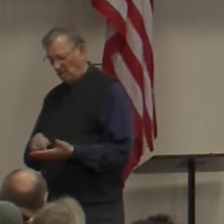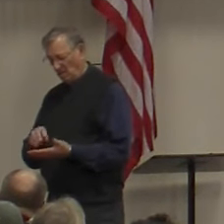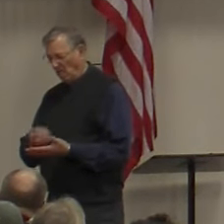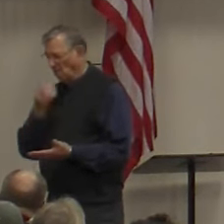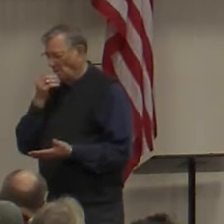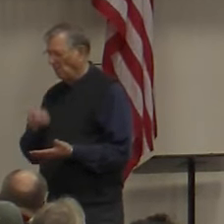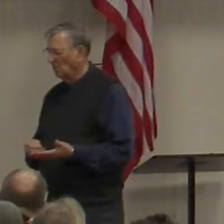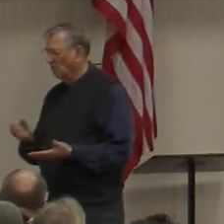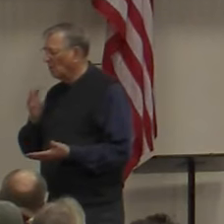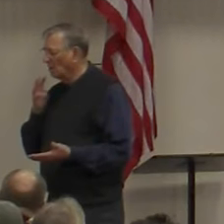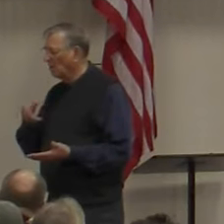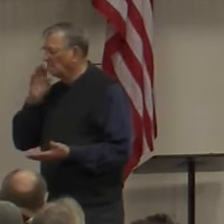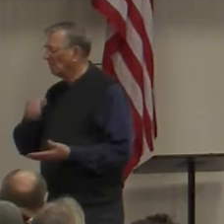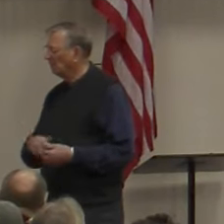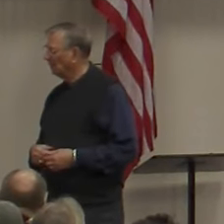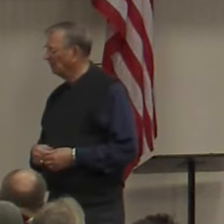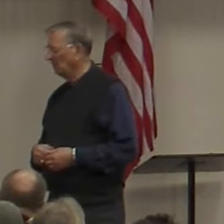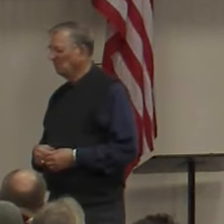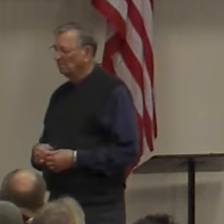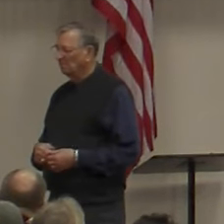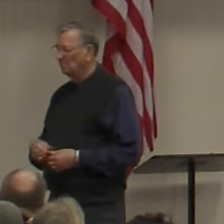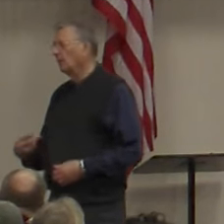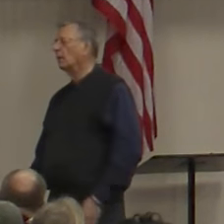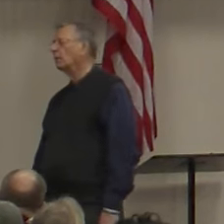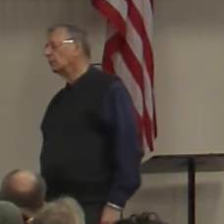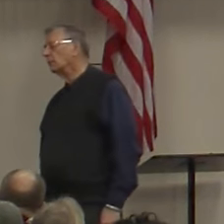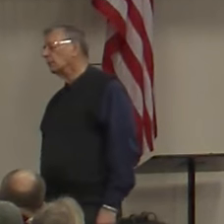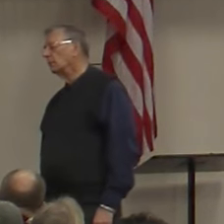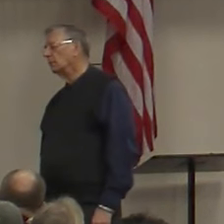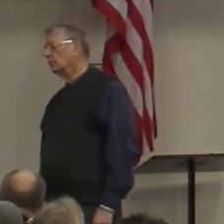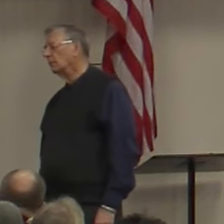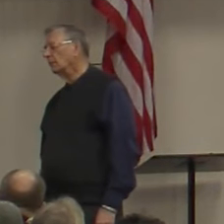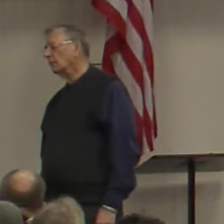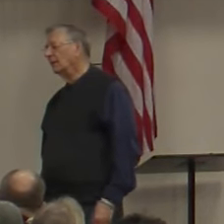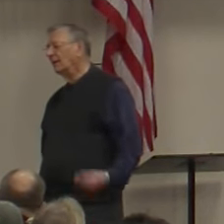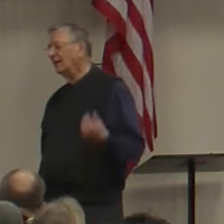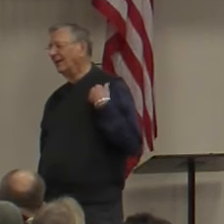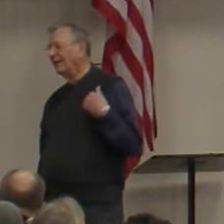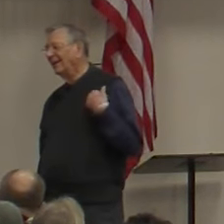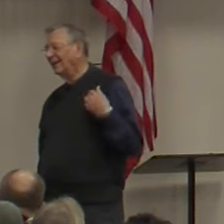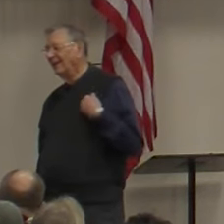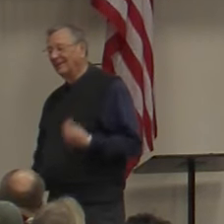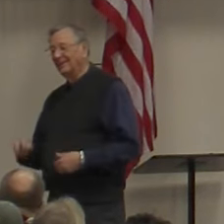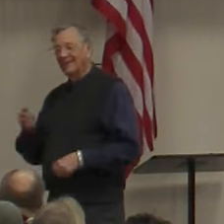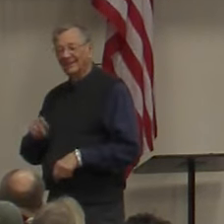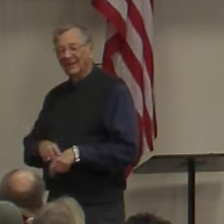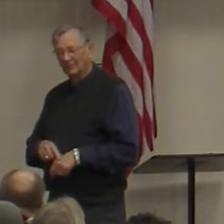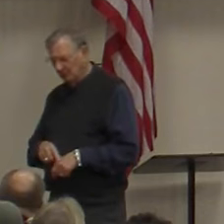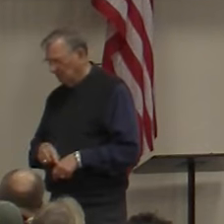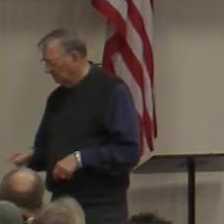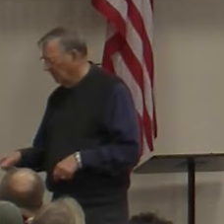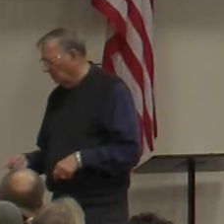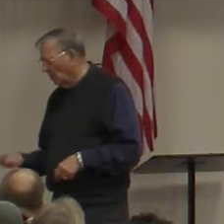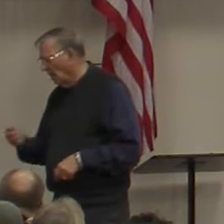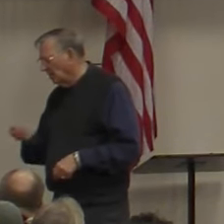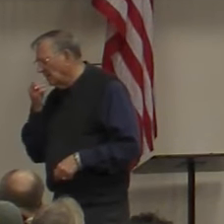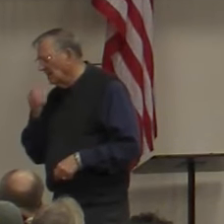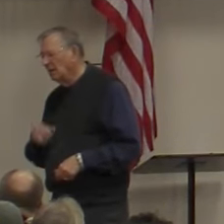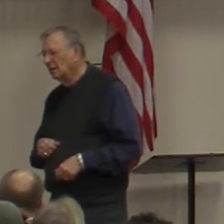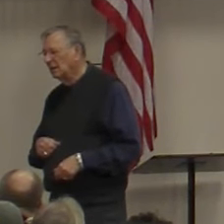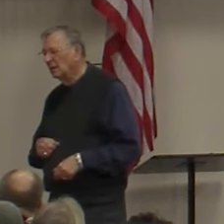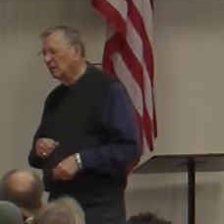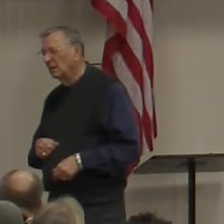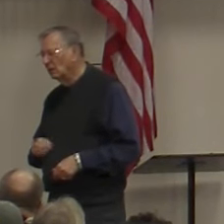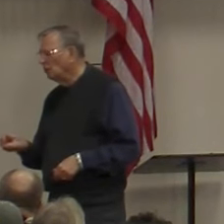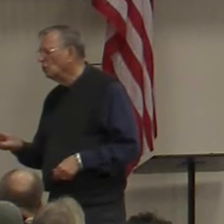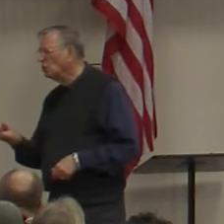ate, and he drank, and he lay down again. The angel of the Lord came again a second time and touched him and said, "Arise and eat, for the